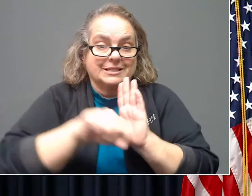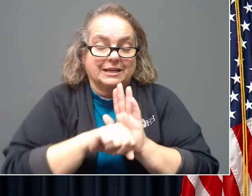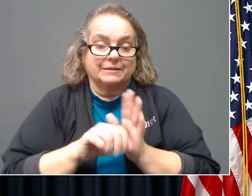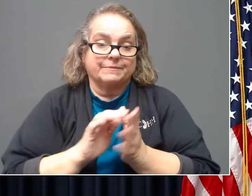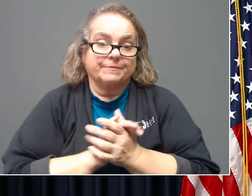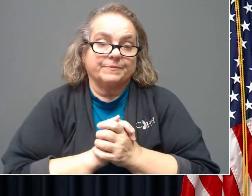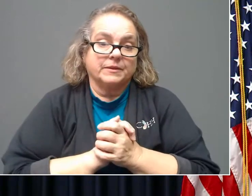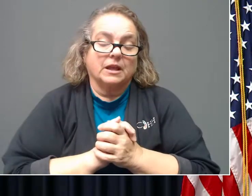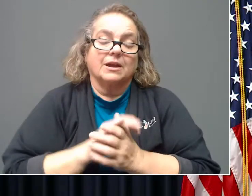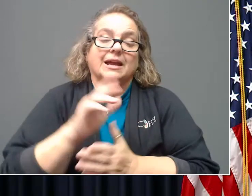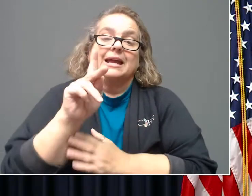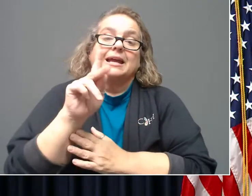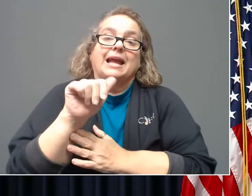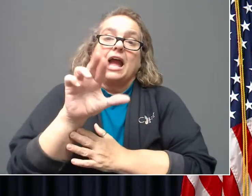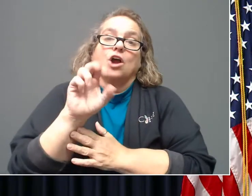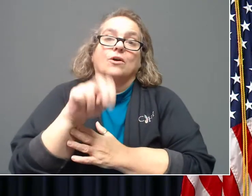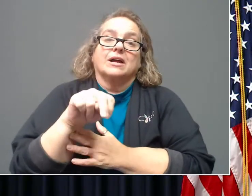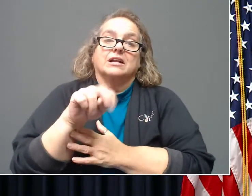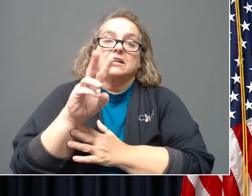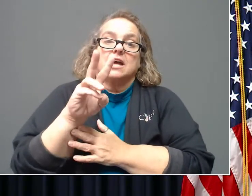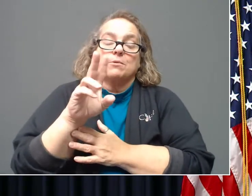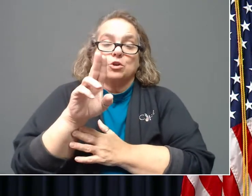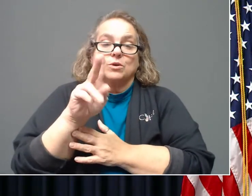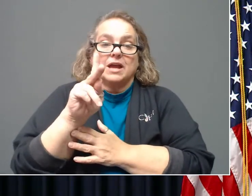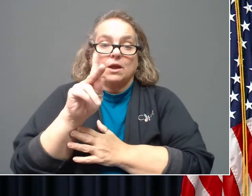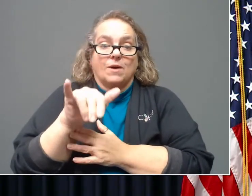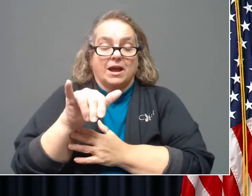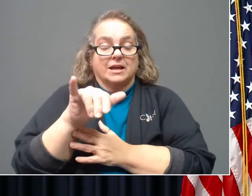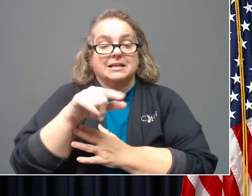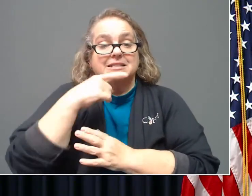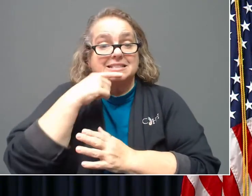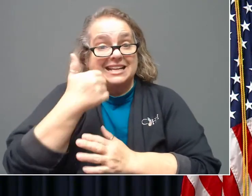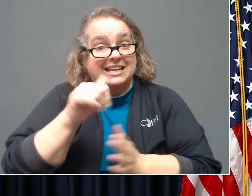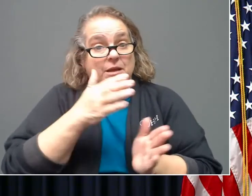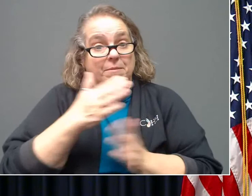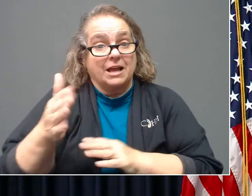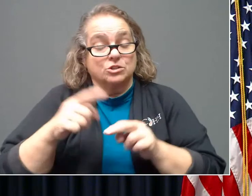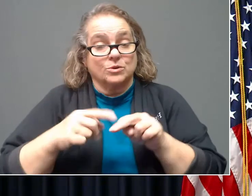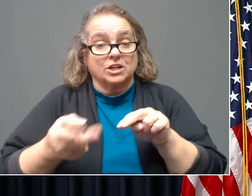Czar from WUKY says, are there plans to increase the staff at the UI call